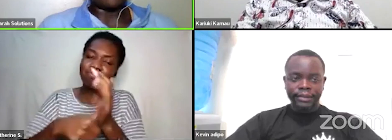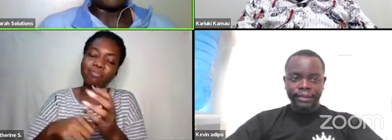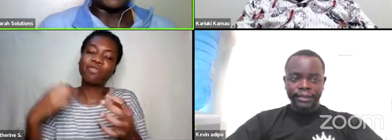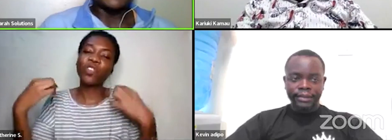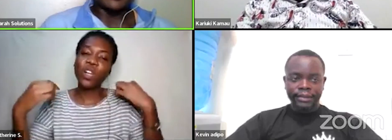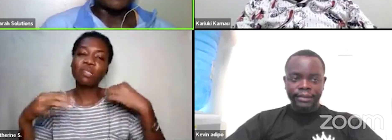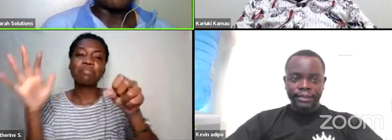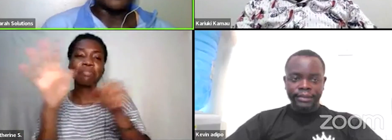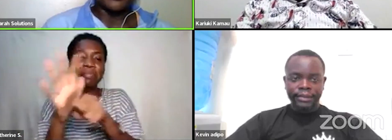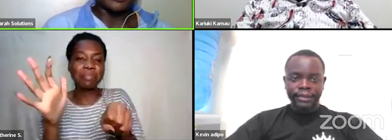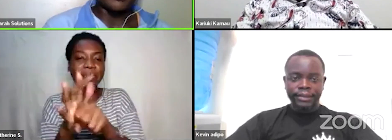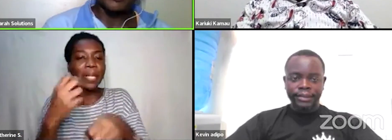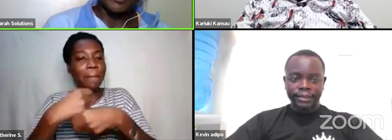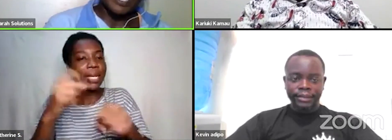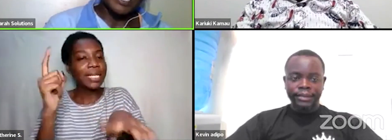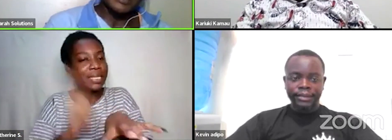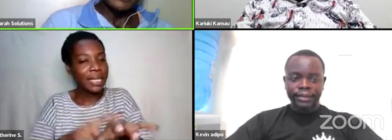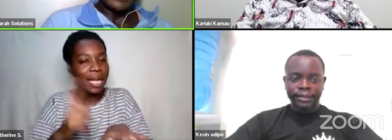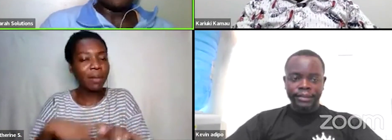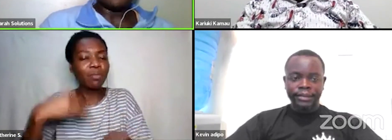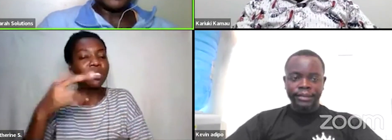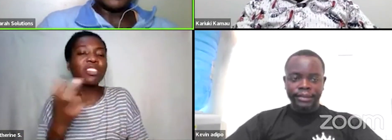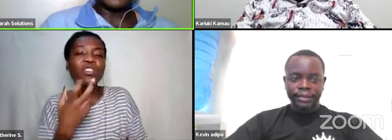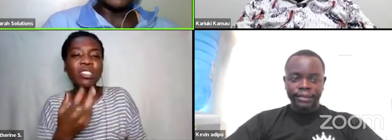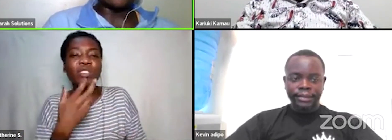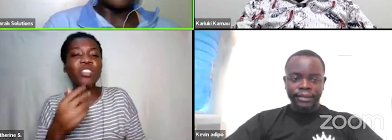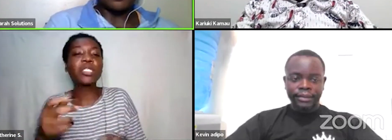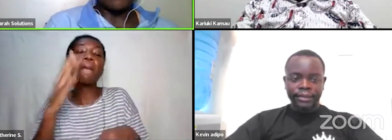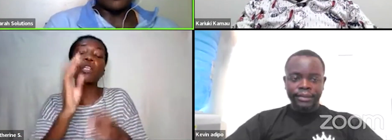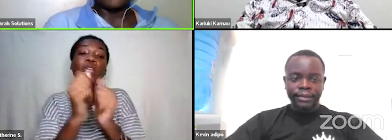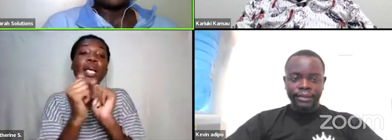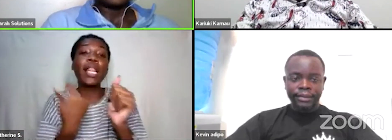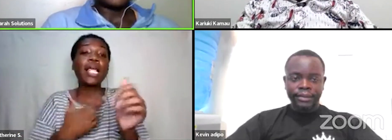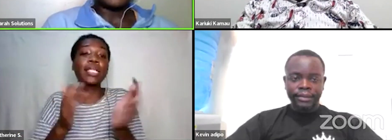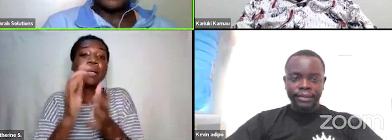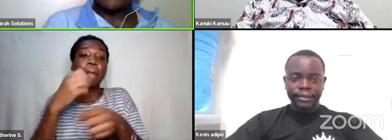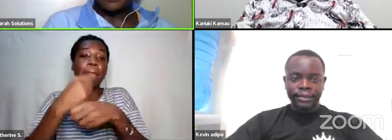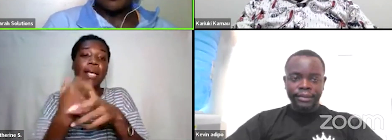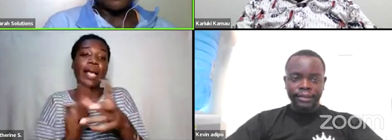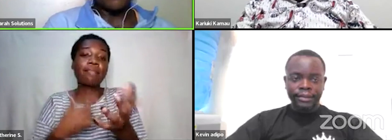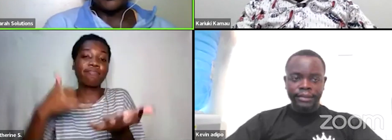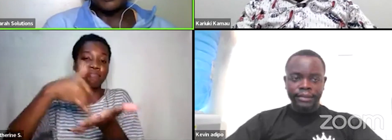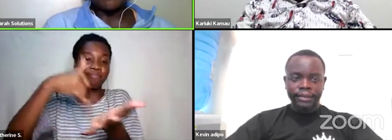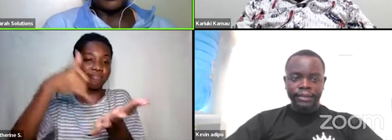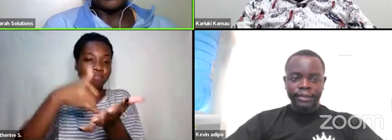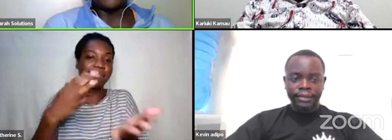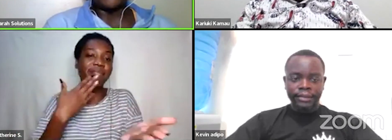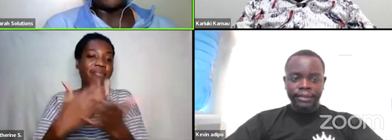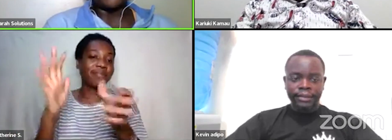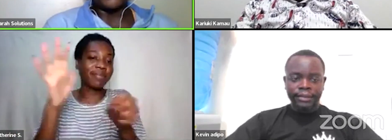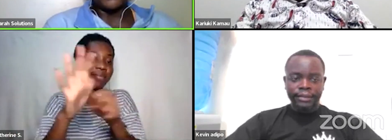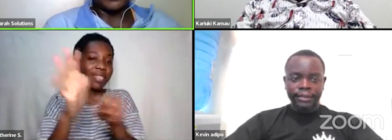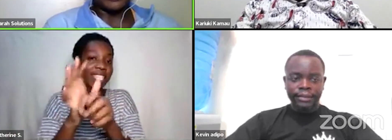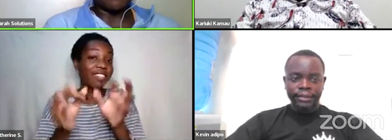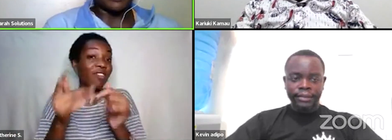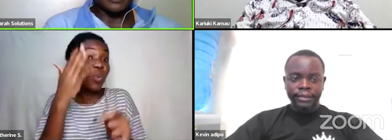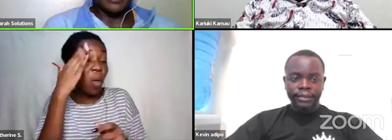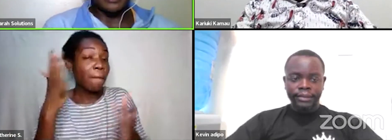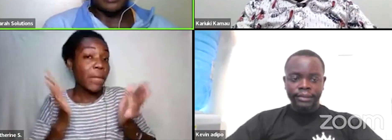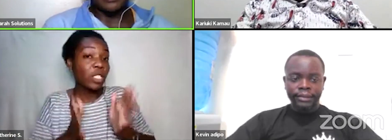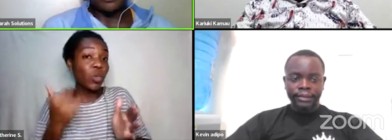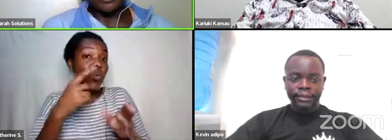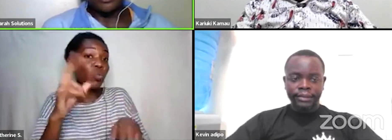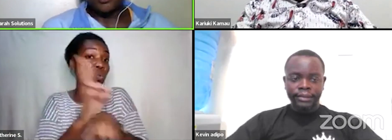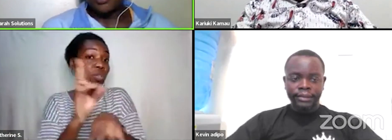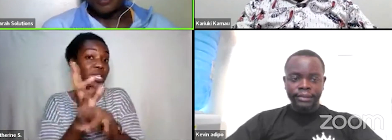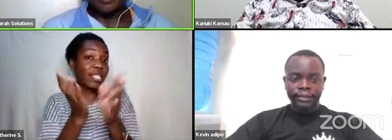kwako, and for making time every Tuesday to be with us and make us inclusive. So thank you very much. If you know somebody who could use these services